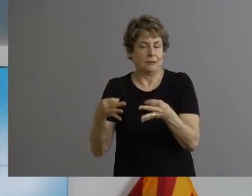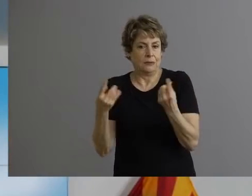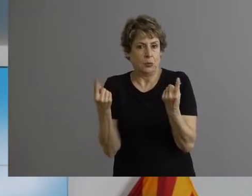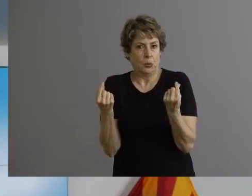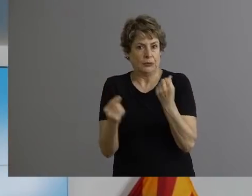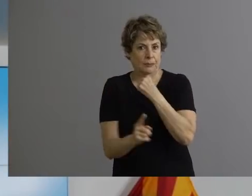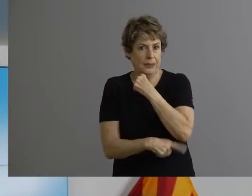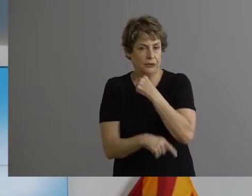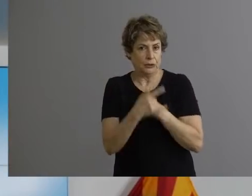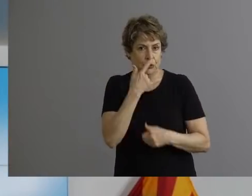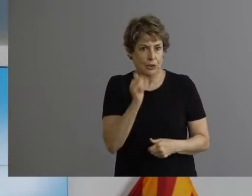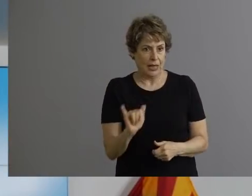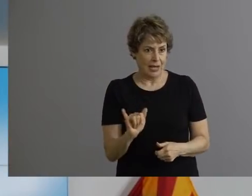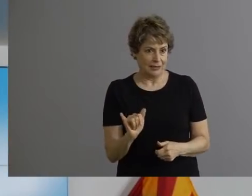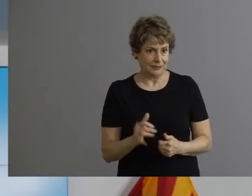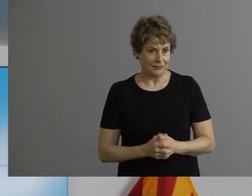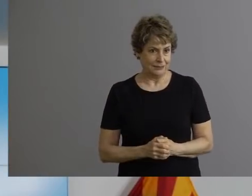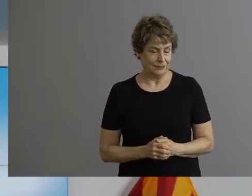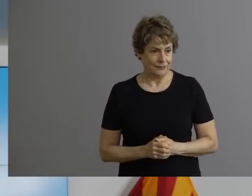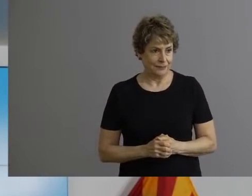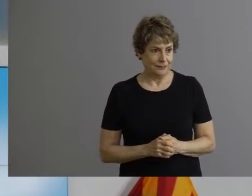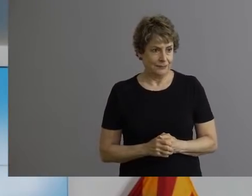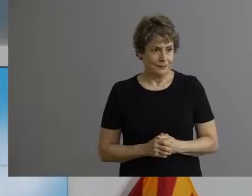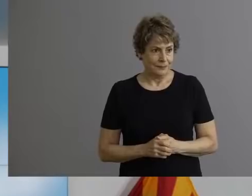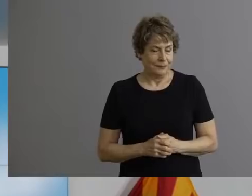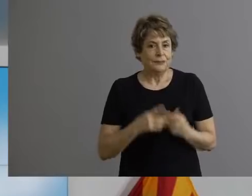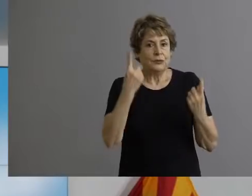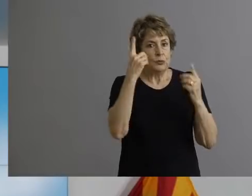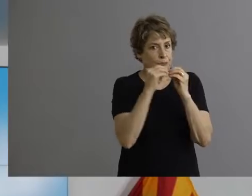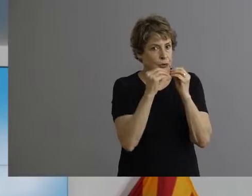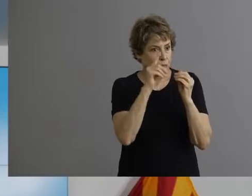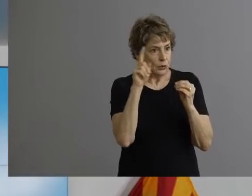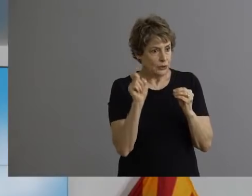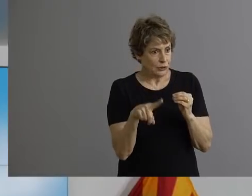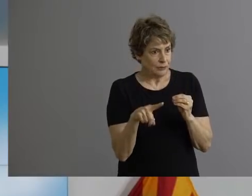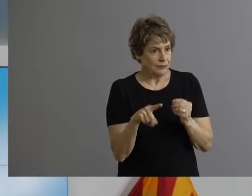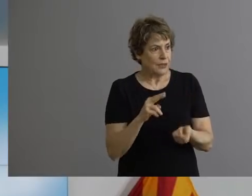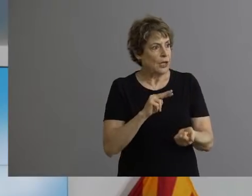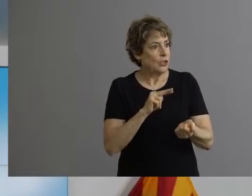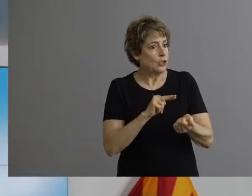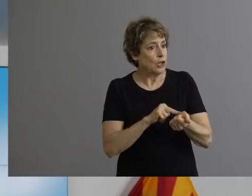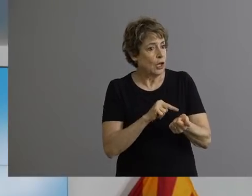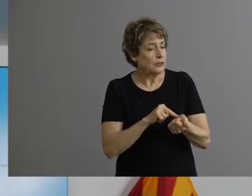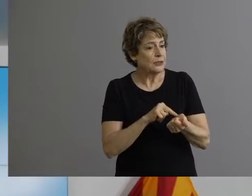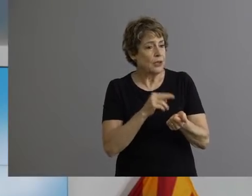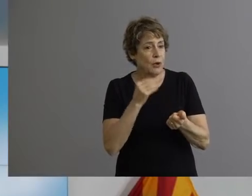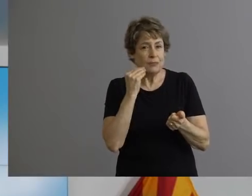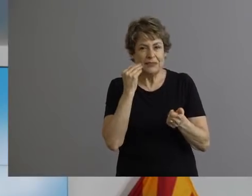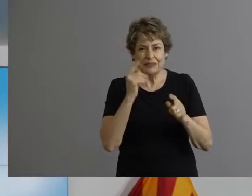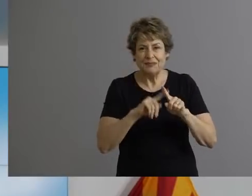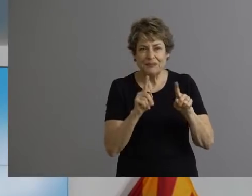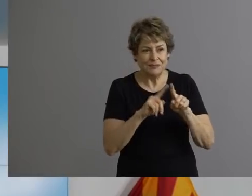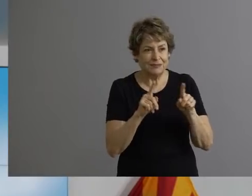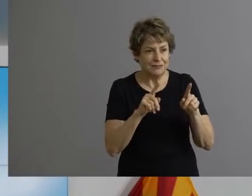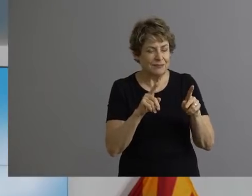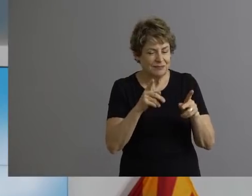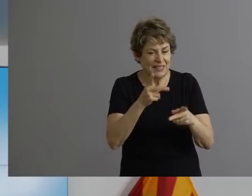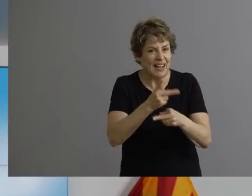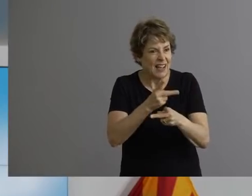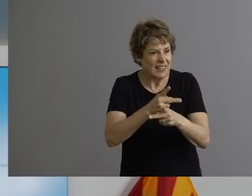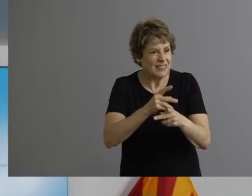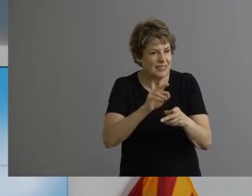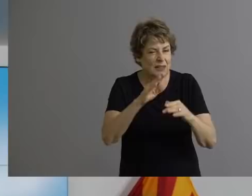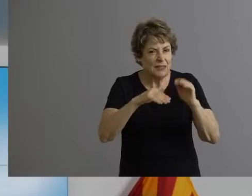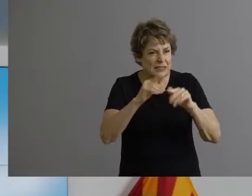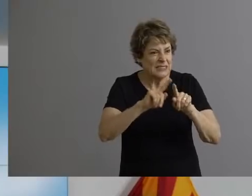said that testing residents at care homes, nursing homes was very important. I spoke with an 84-year-old